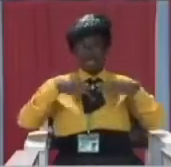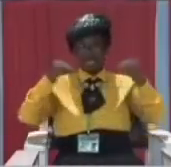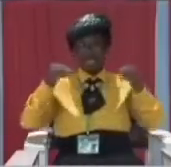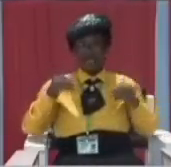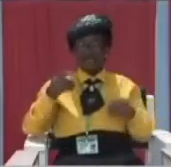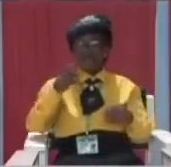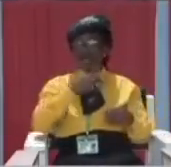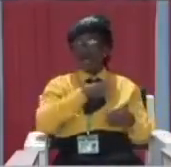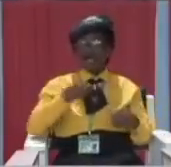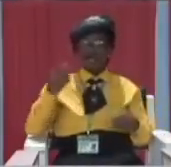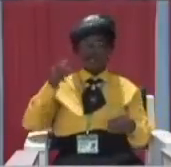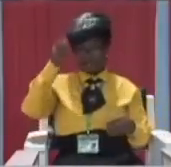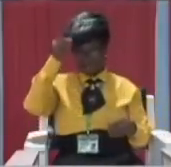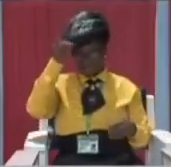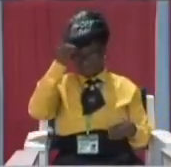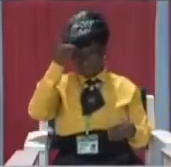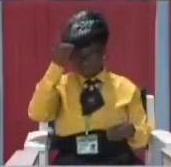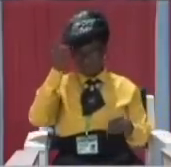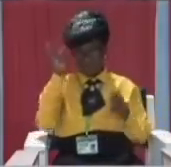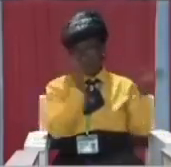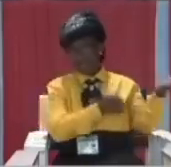demons left them.